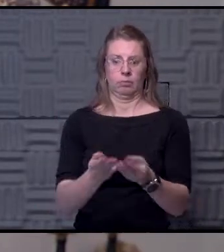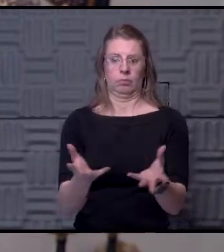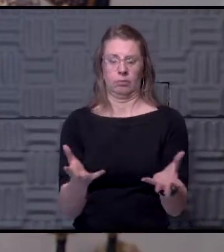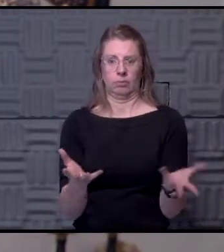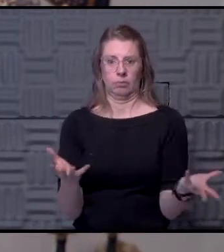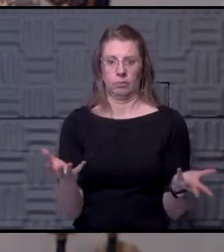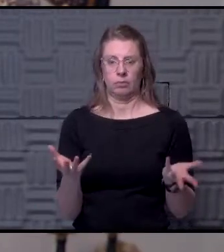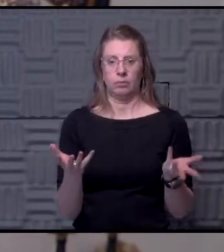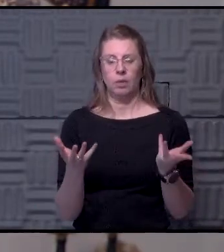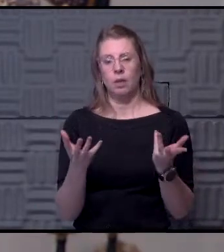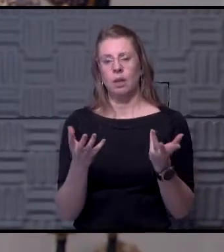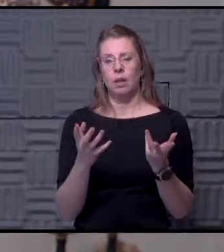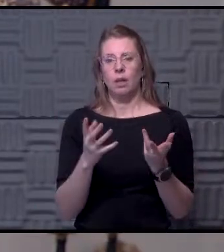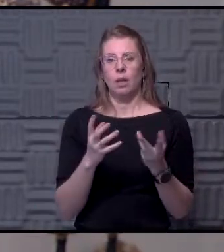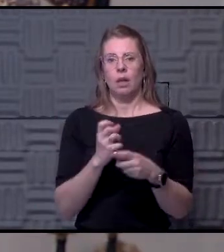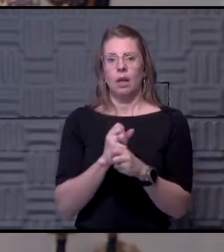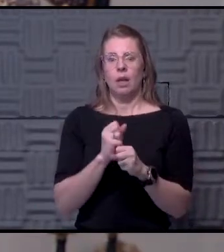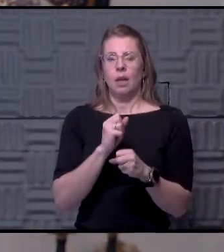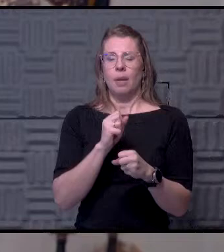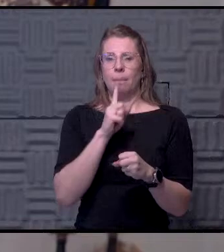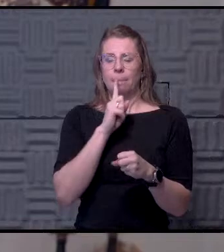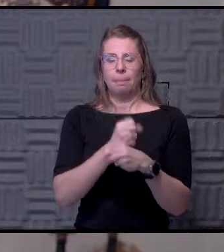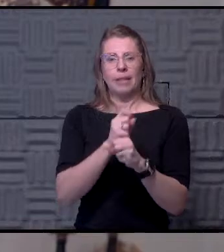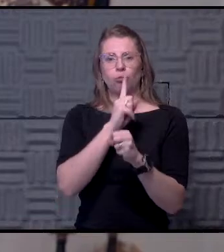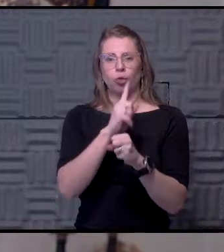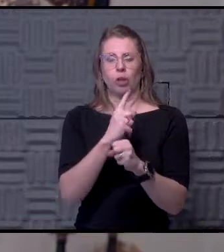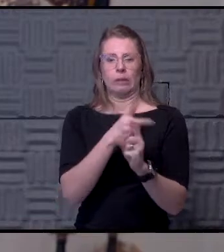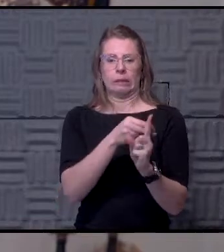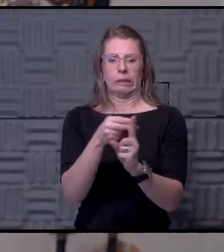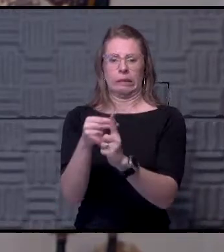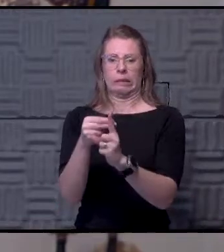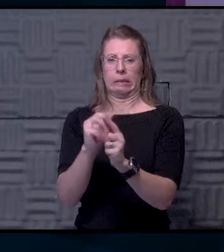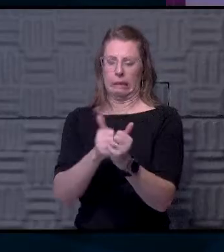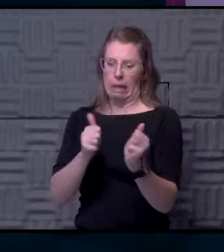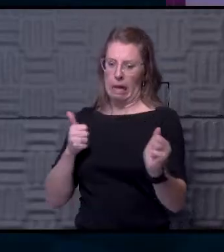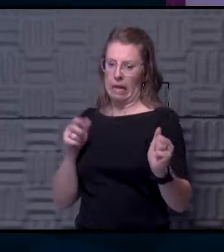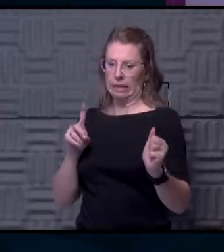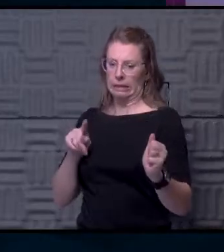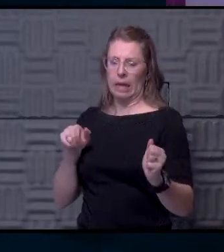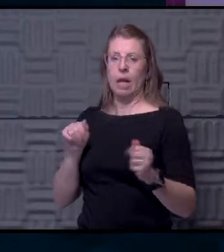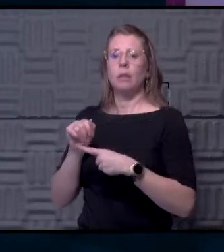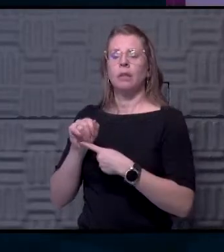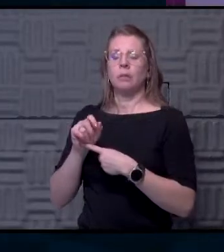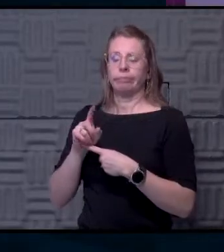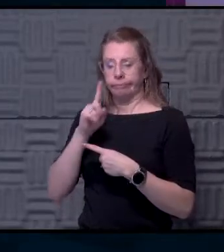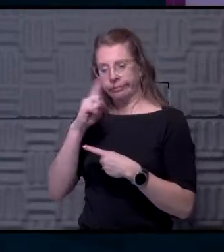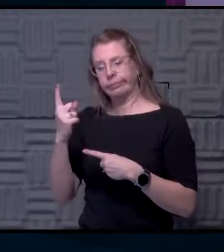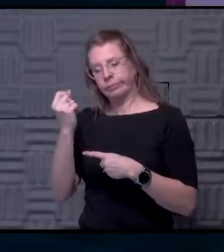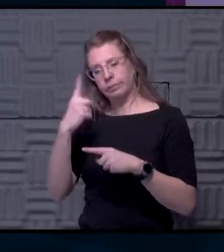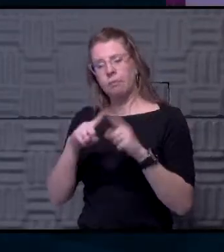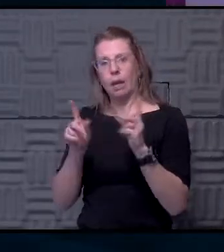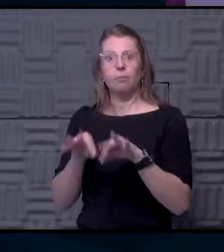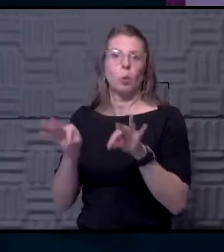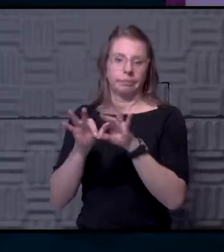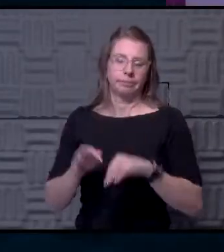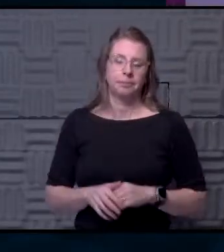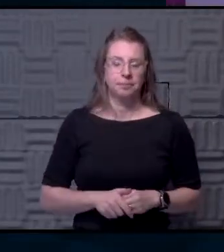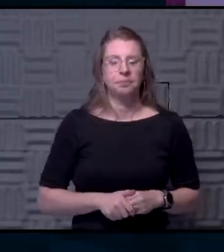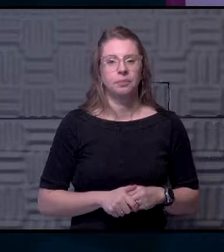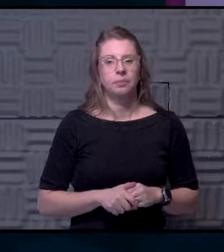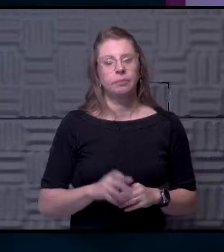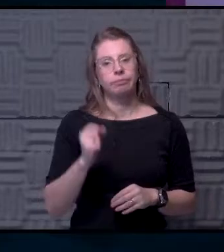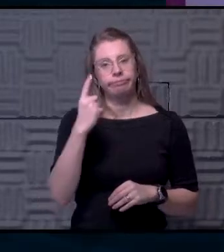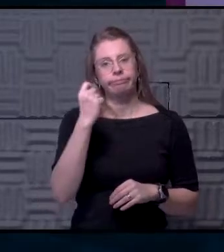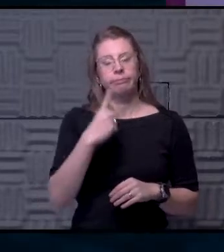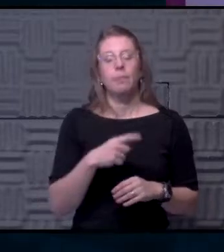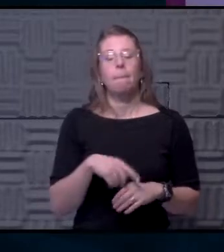not outstrip our ability to capture the data. I know data is boring, but it's important. It is important, isn't it? So Lee,